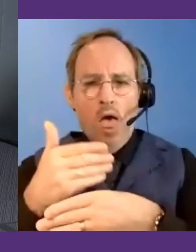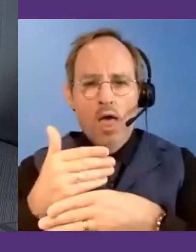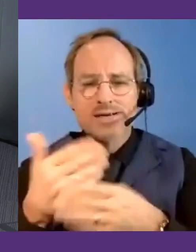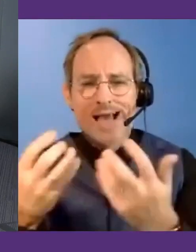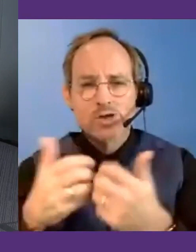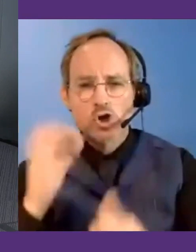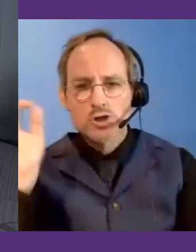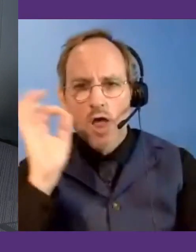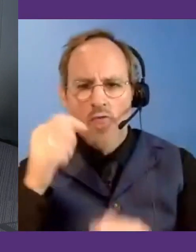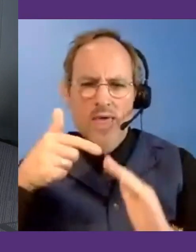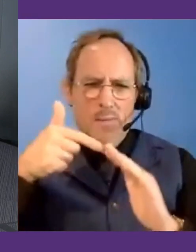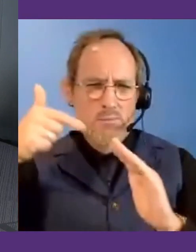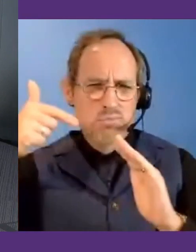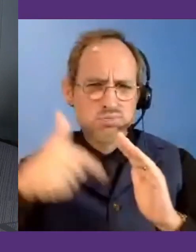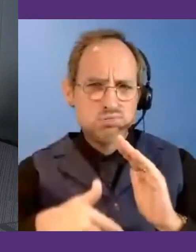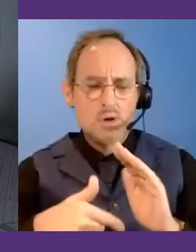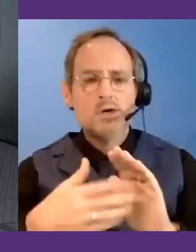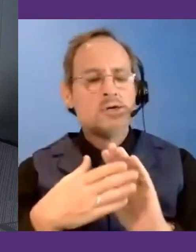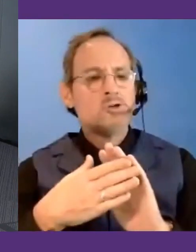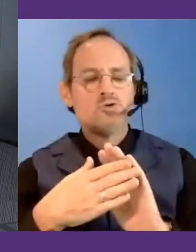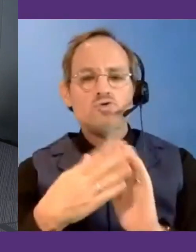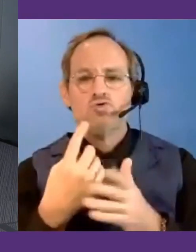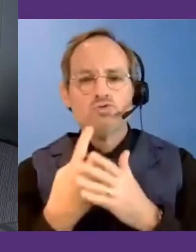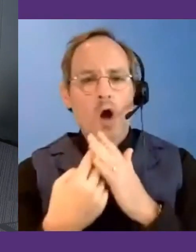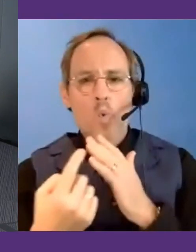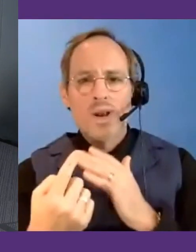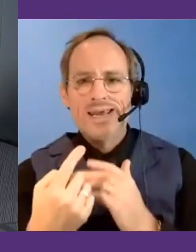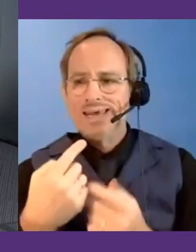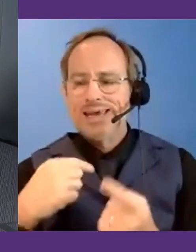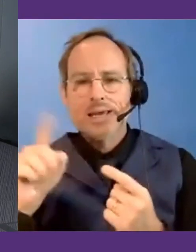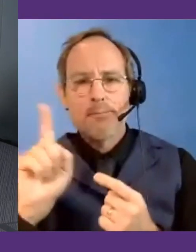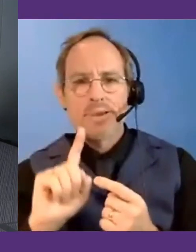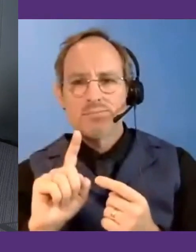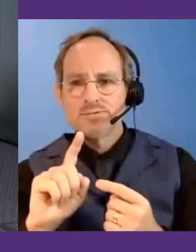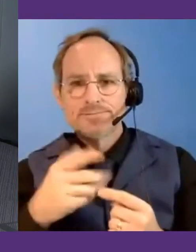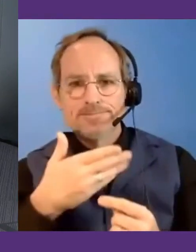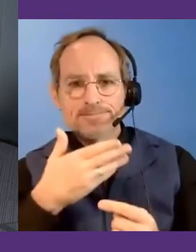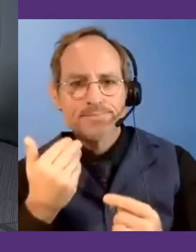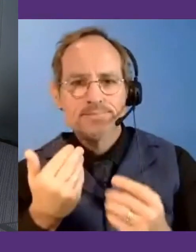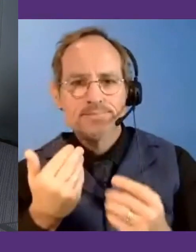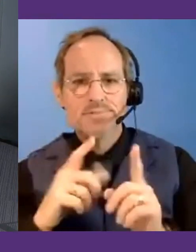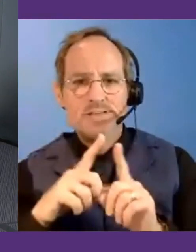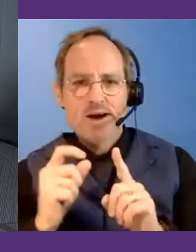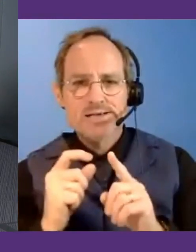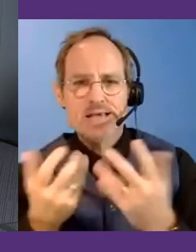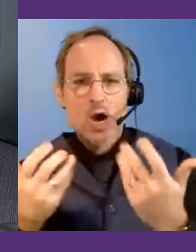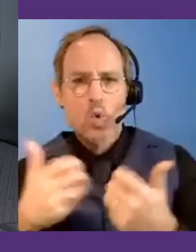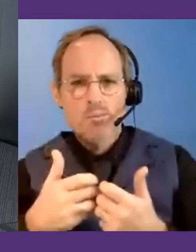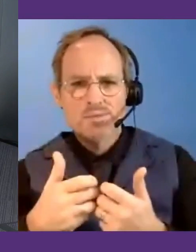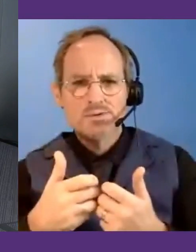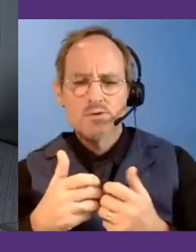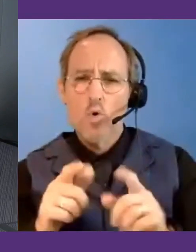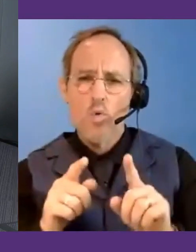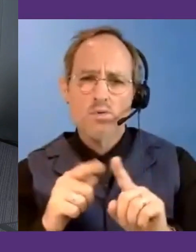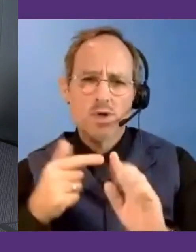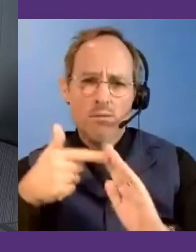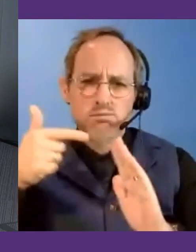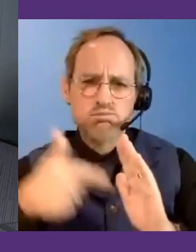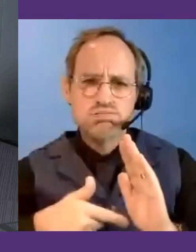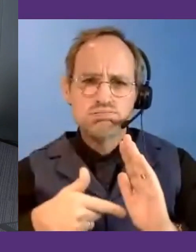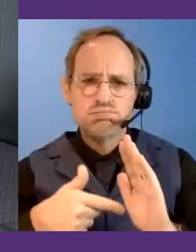lack of access to devices. And as you and Mark have been discussing, there's sort of a triangle of